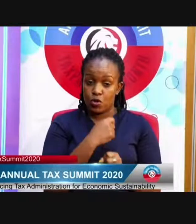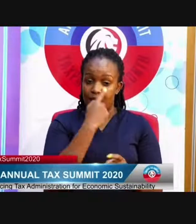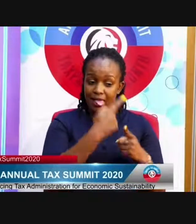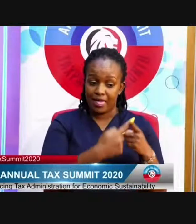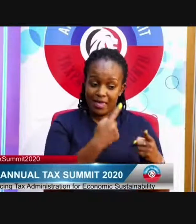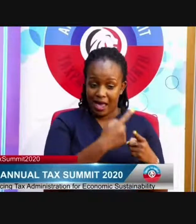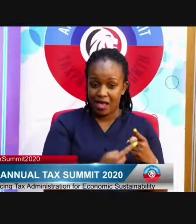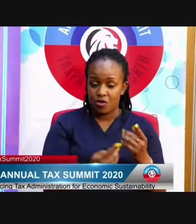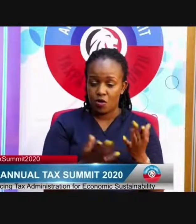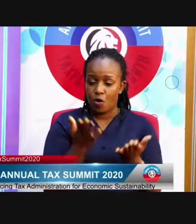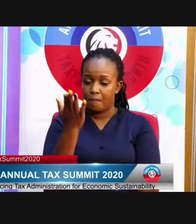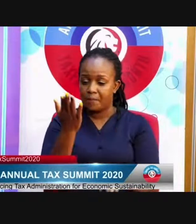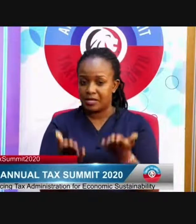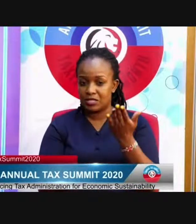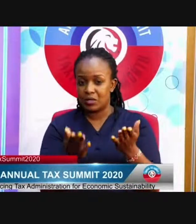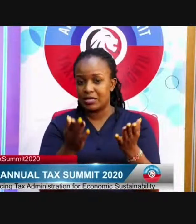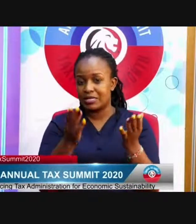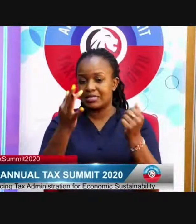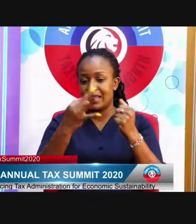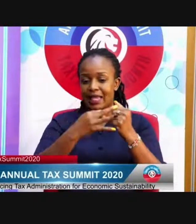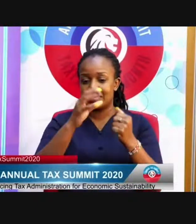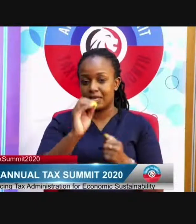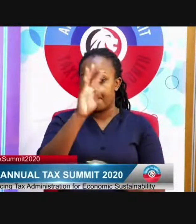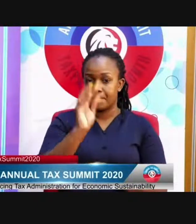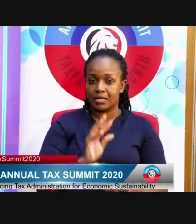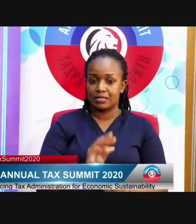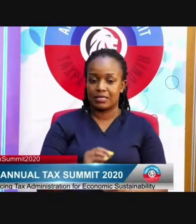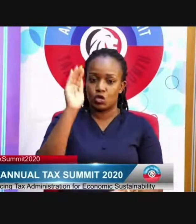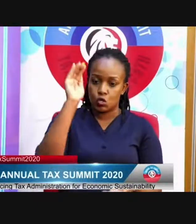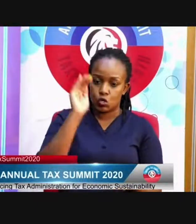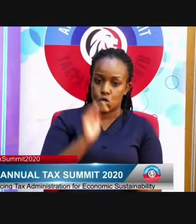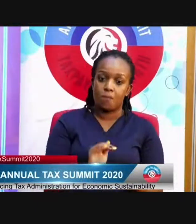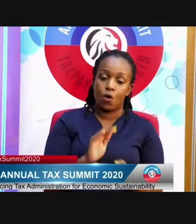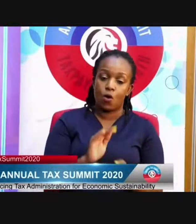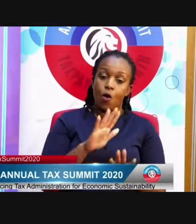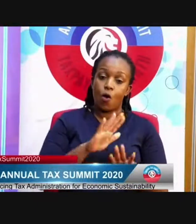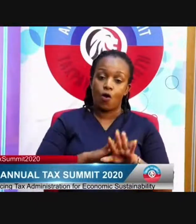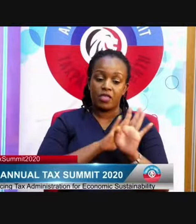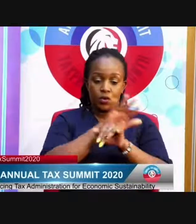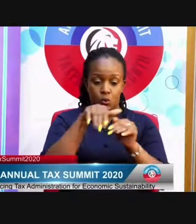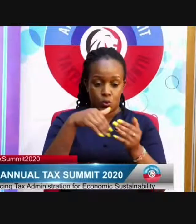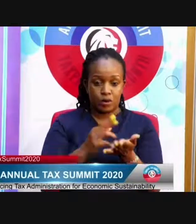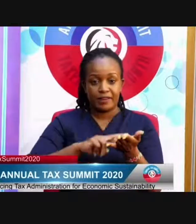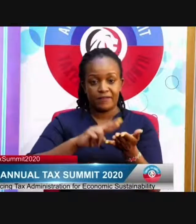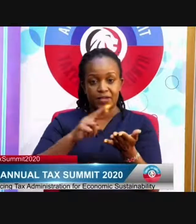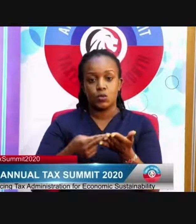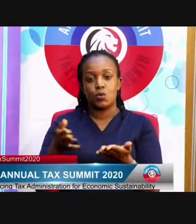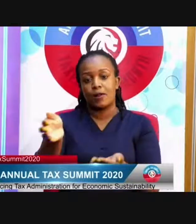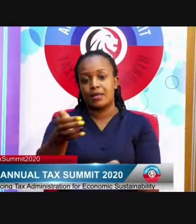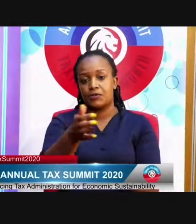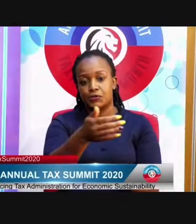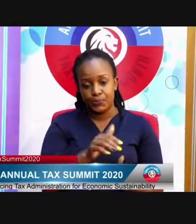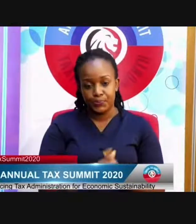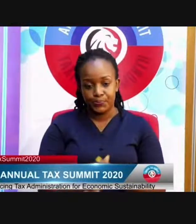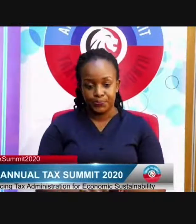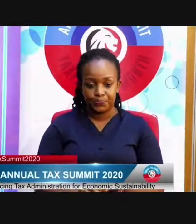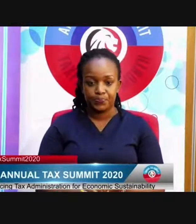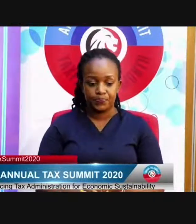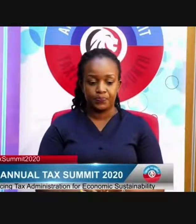drop in the overall revenue collections. Employee tax down by